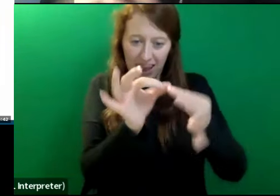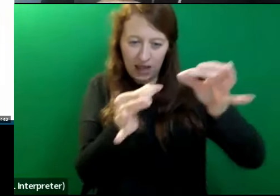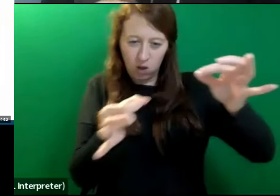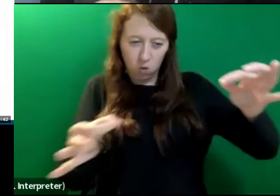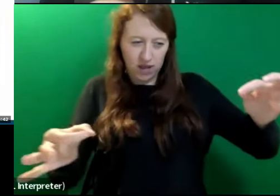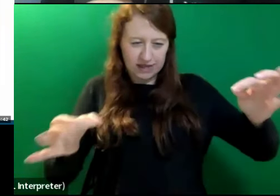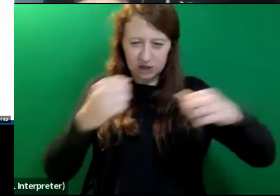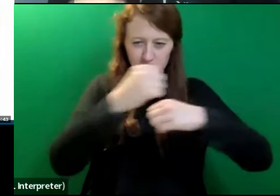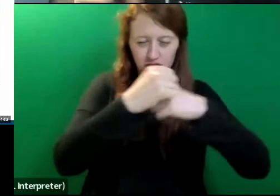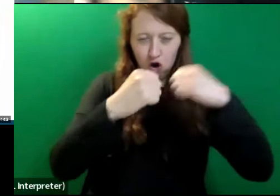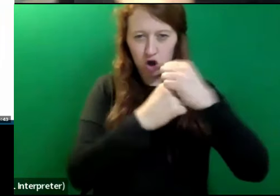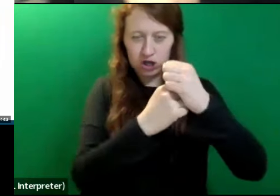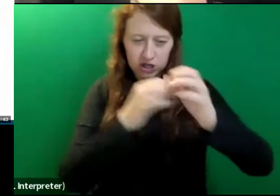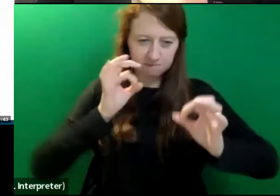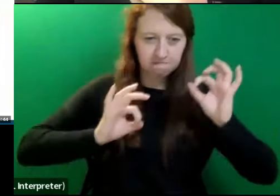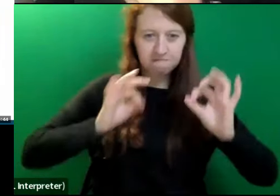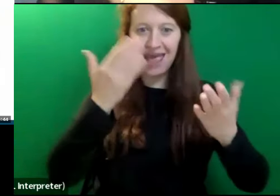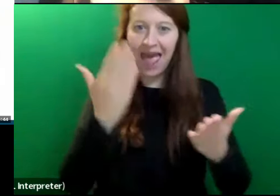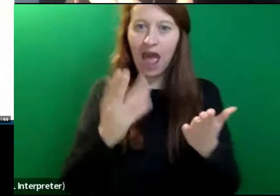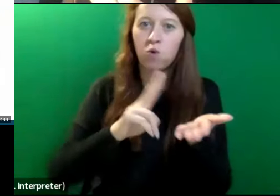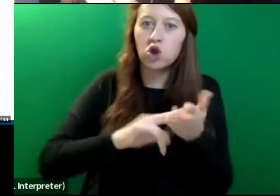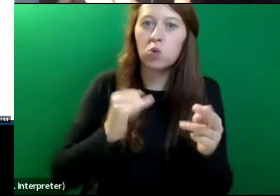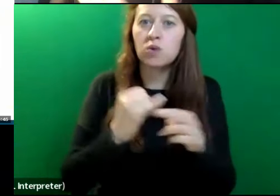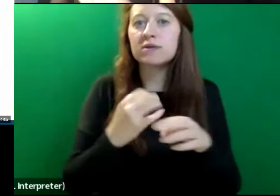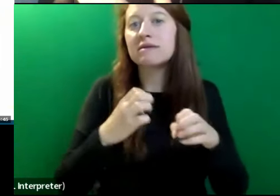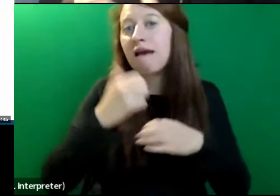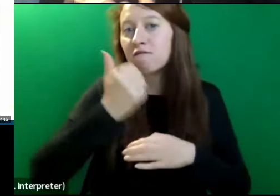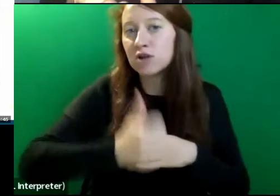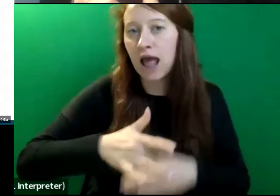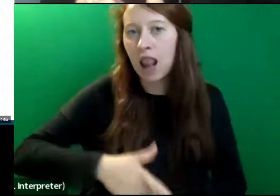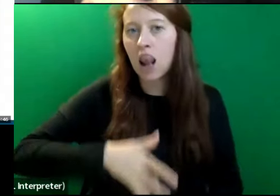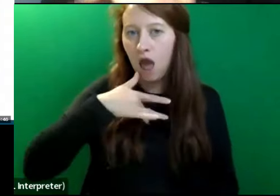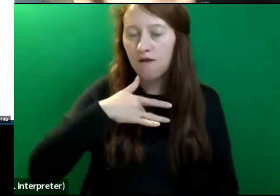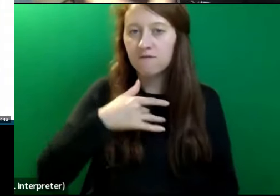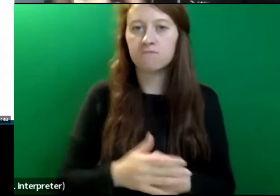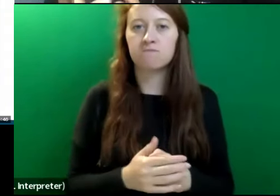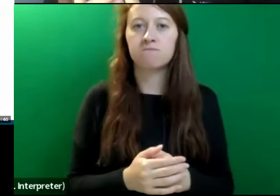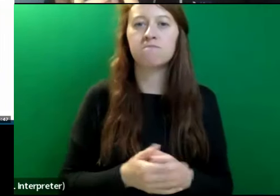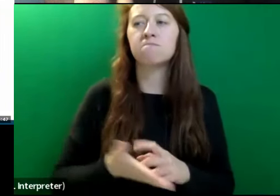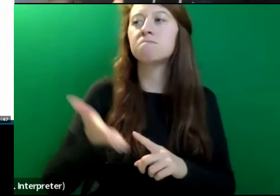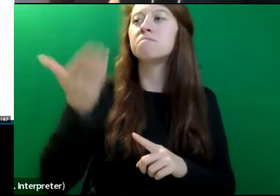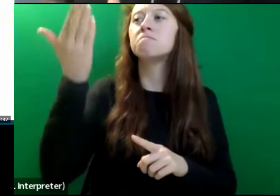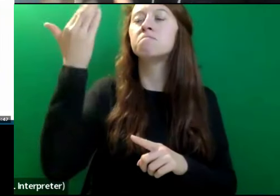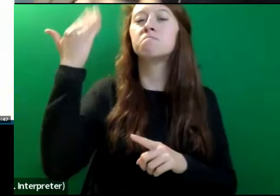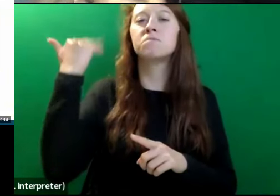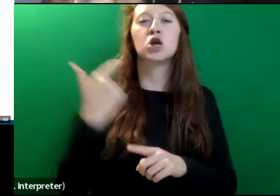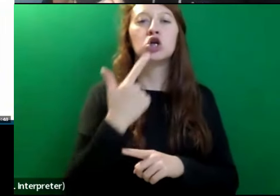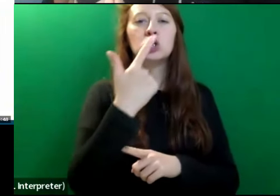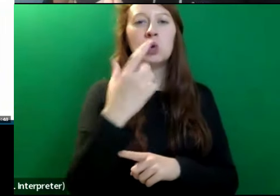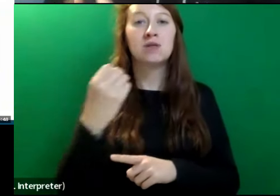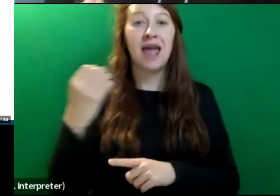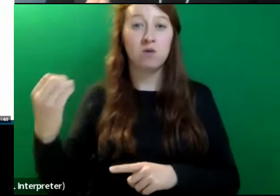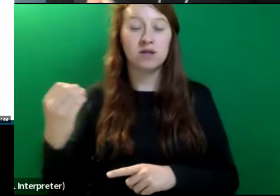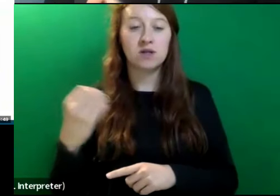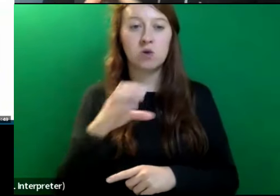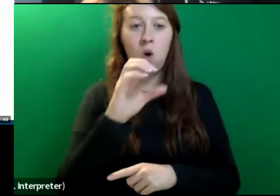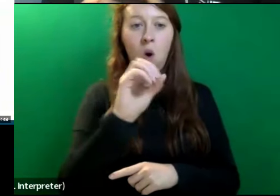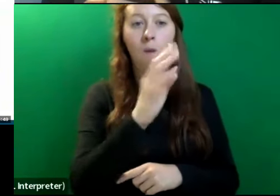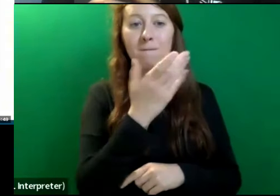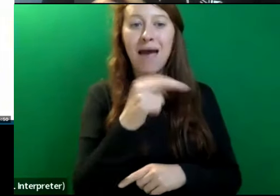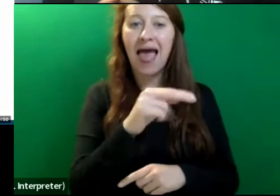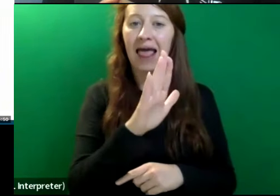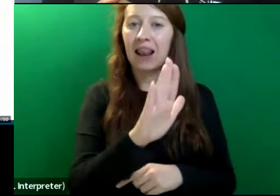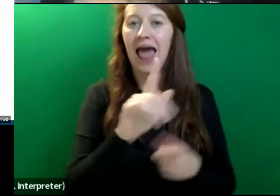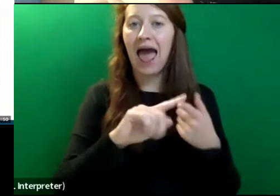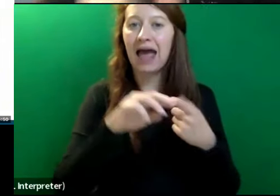day-to-day life. So it was sufficient, say, in 2000 when Obala and Matthews wrote their book